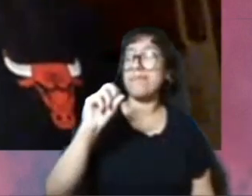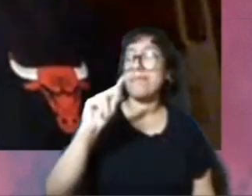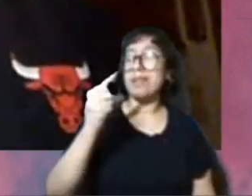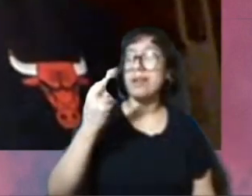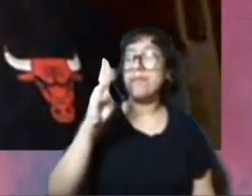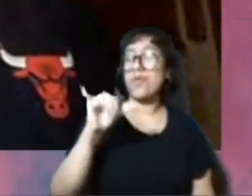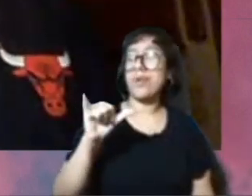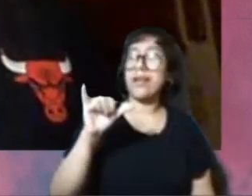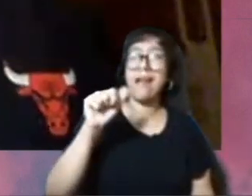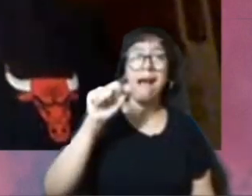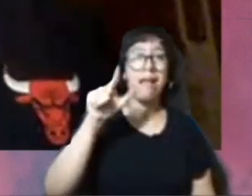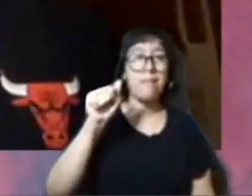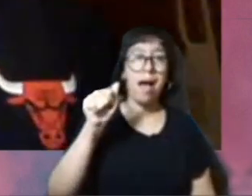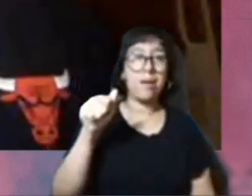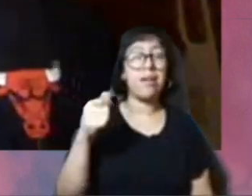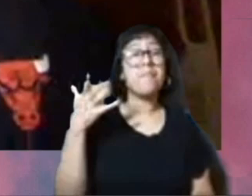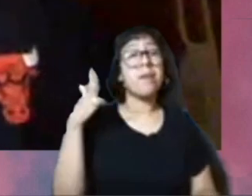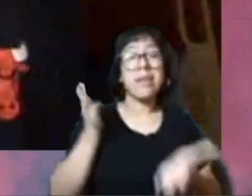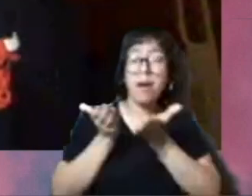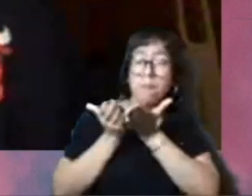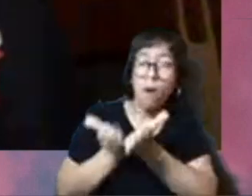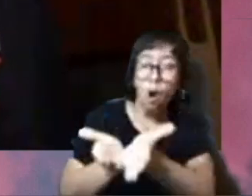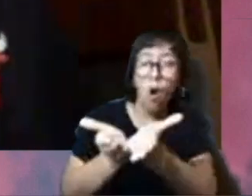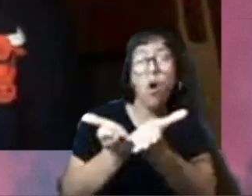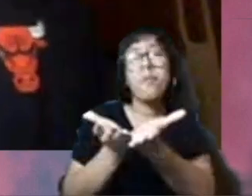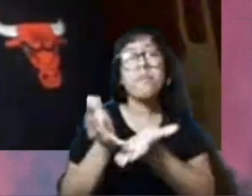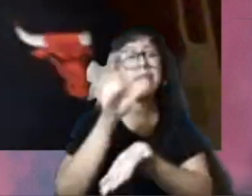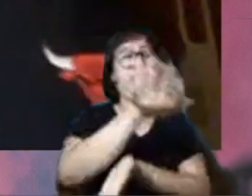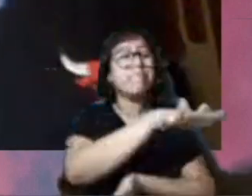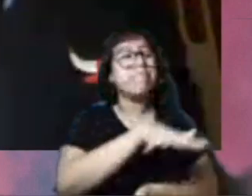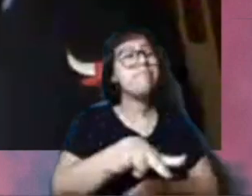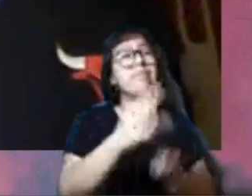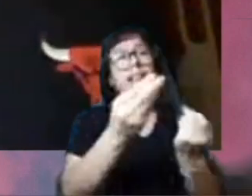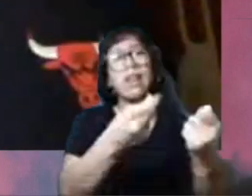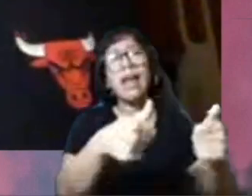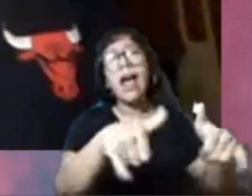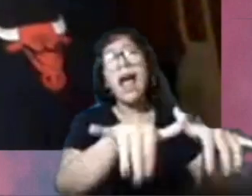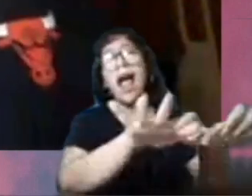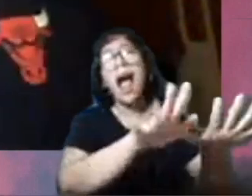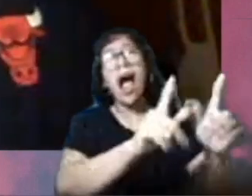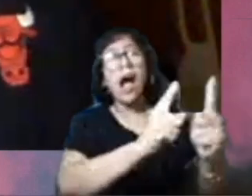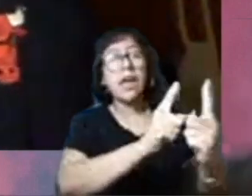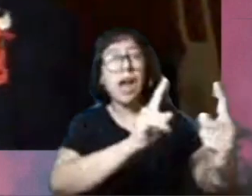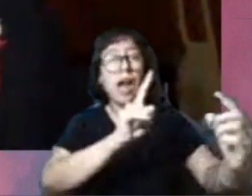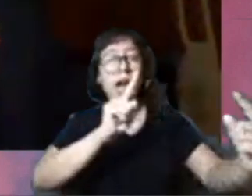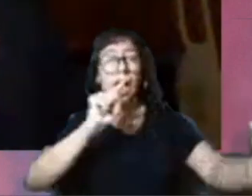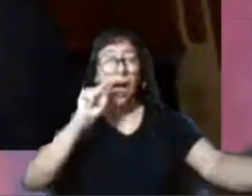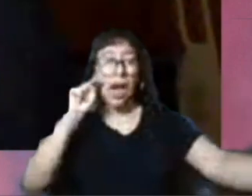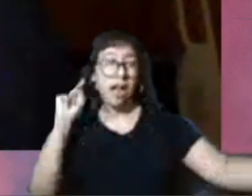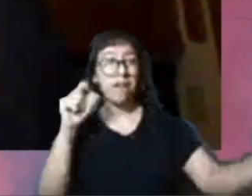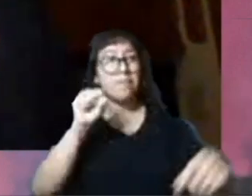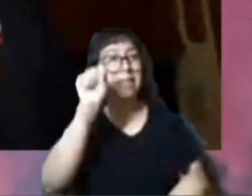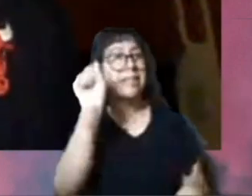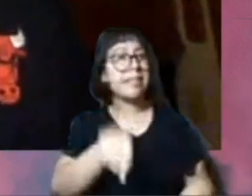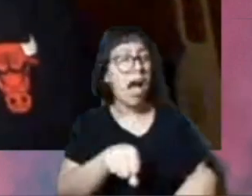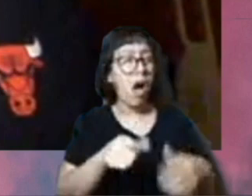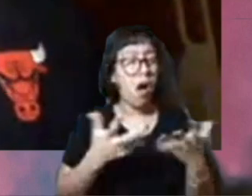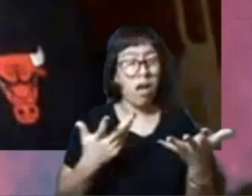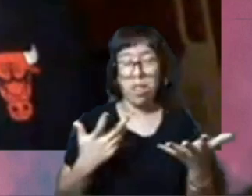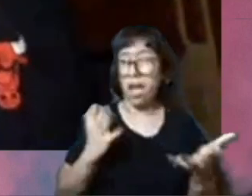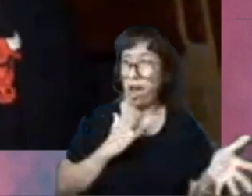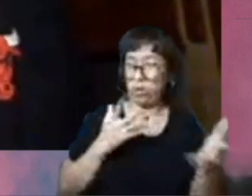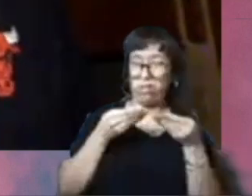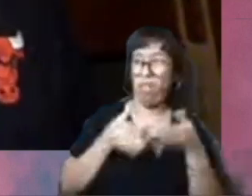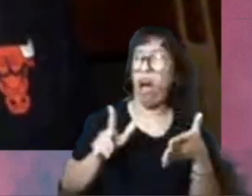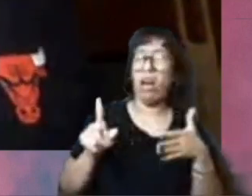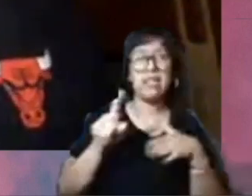a boat, maybe a plot of land somewhere so far from the South Sides I've claimed that I would get lost on the